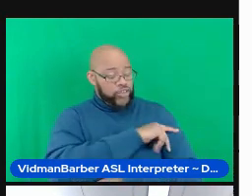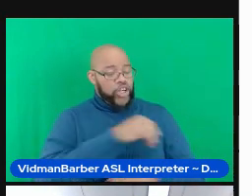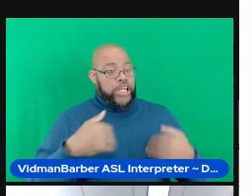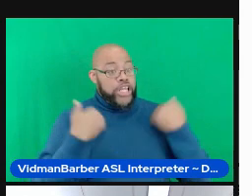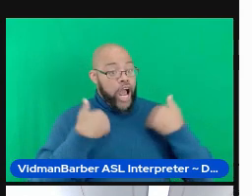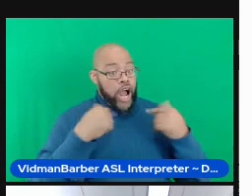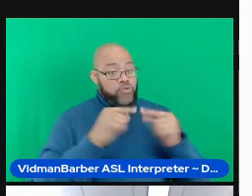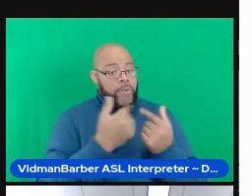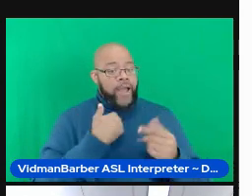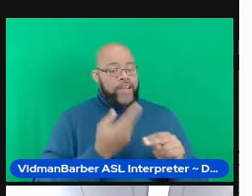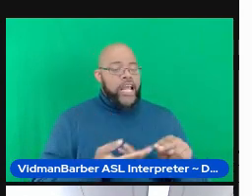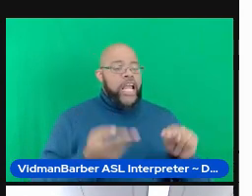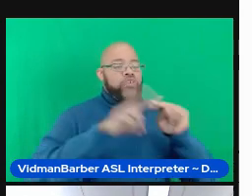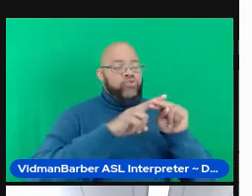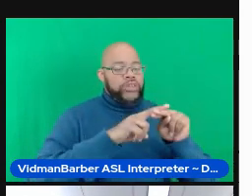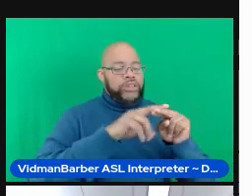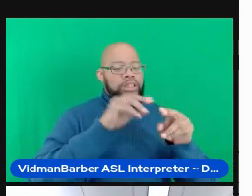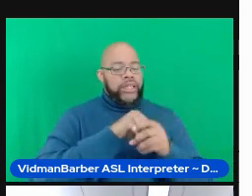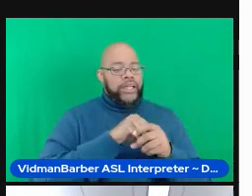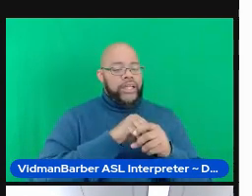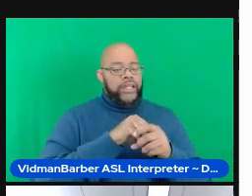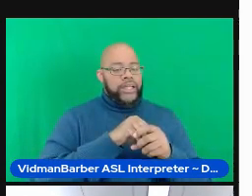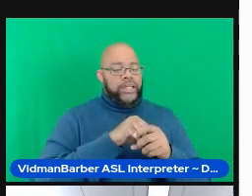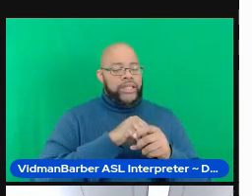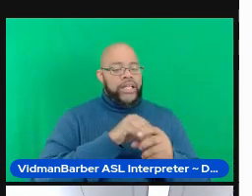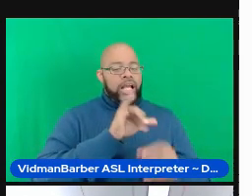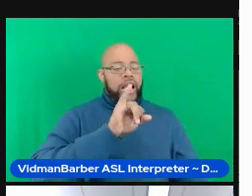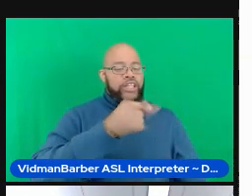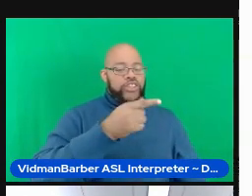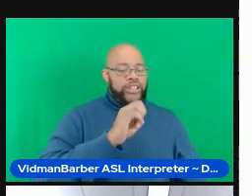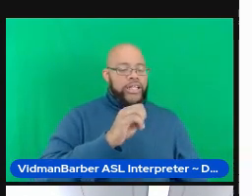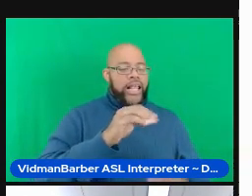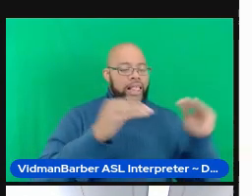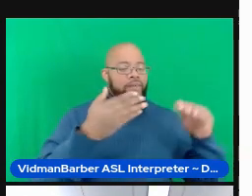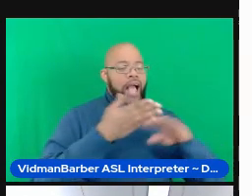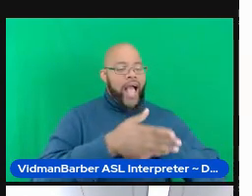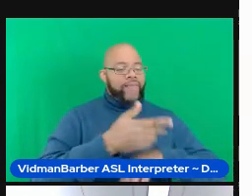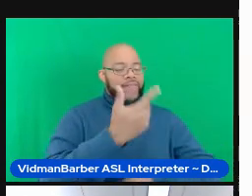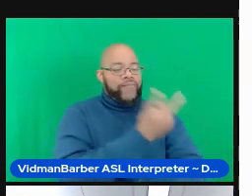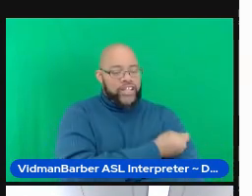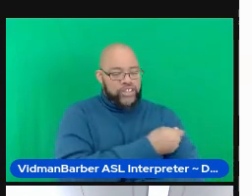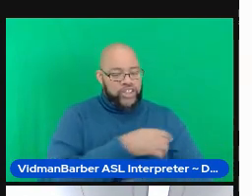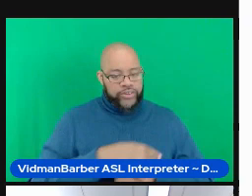had increase in influenza vaccine specific IgE levels after vaccination.